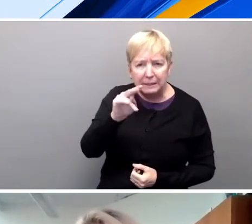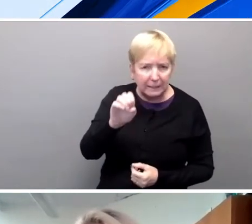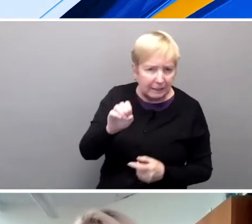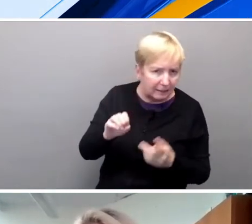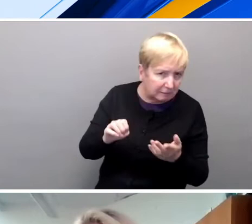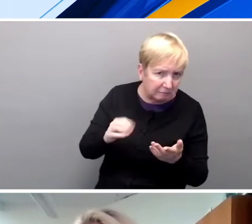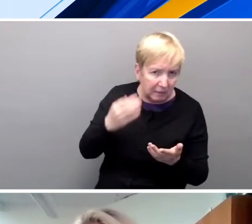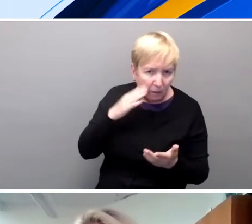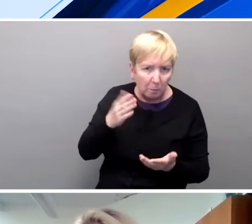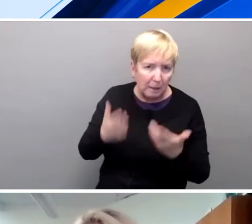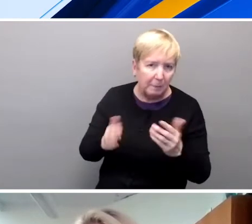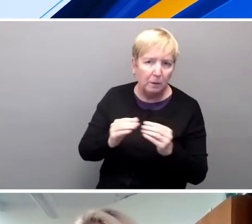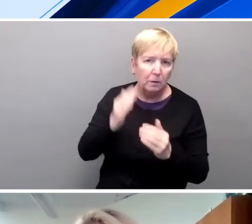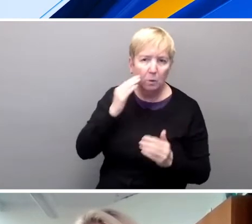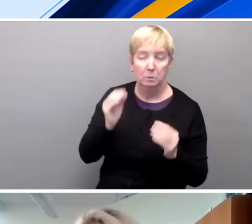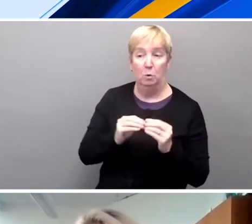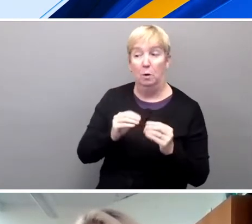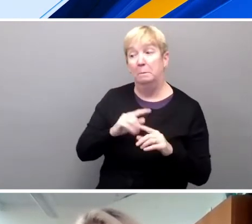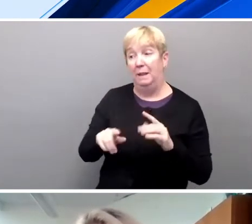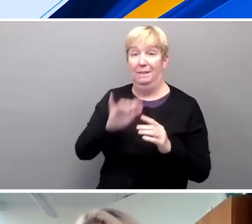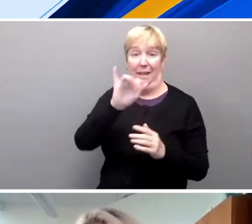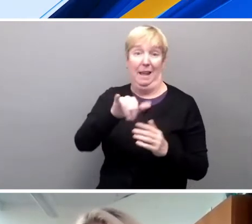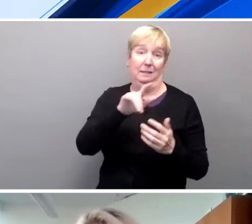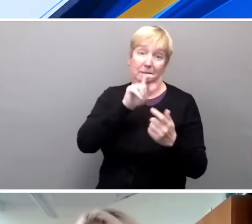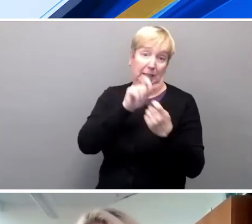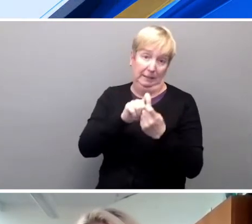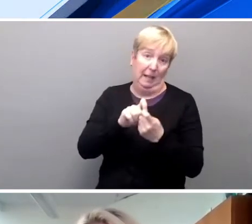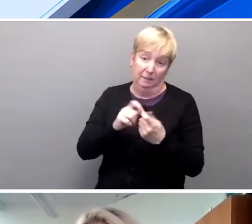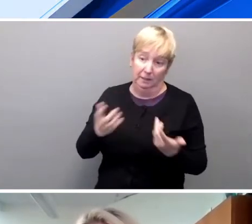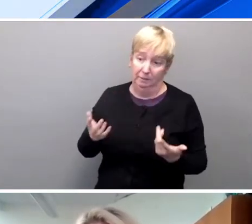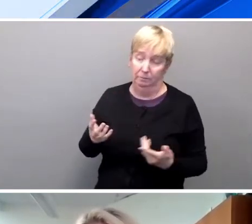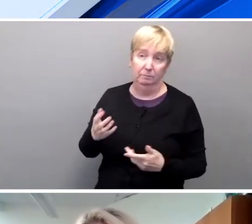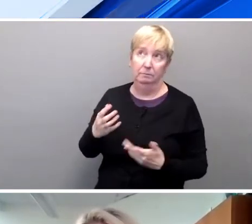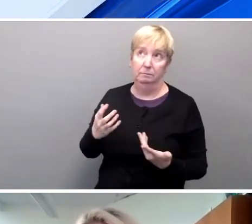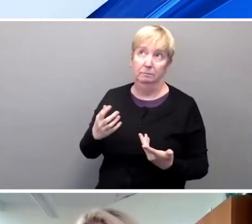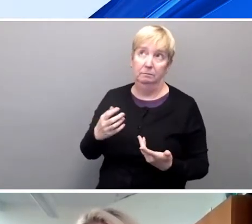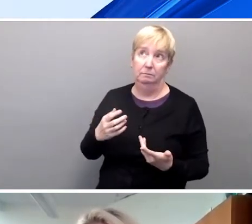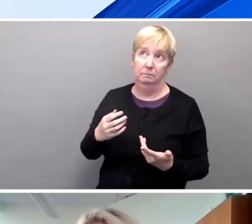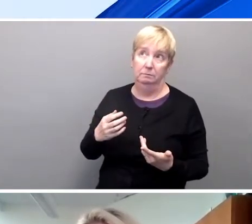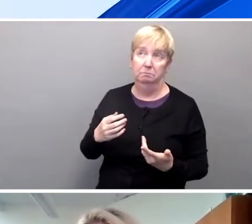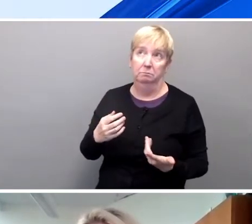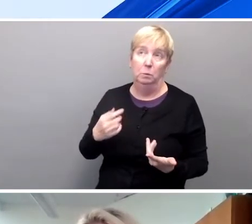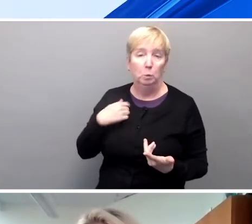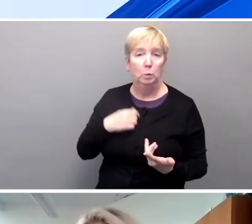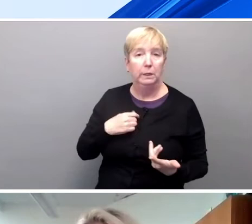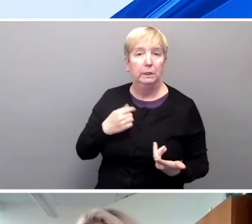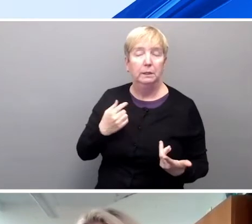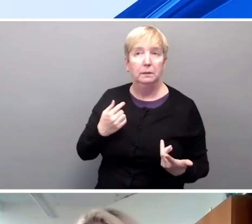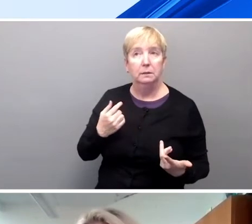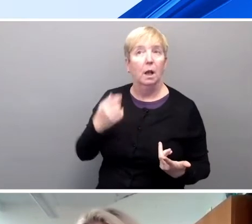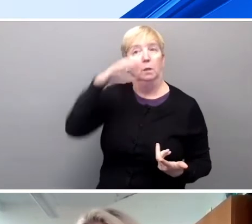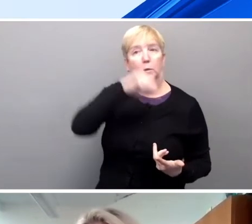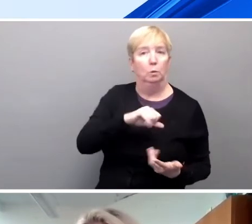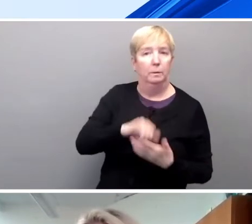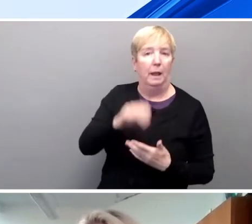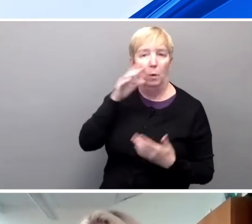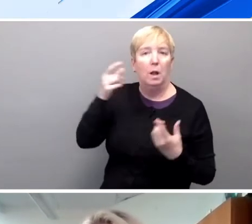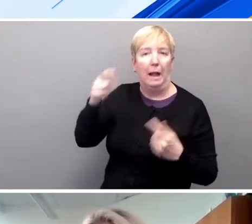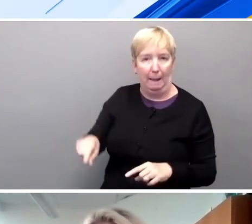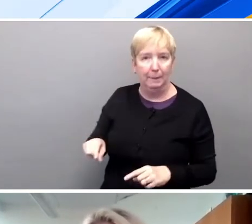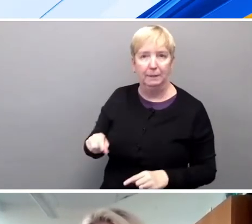but this is exactly the sort of thing you would be certain would happen in a